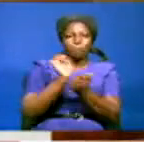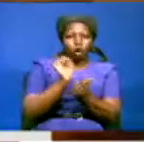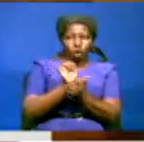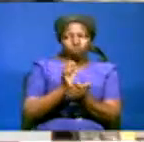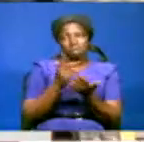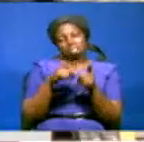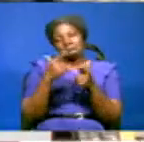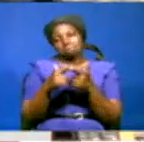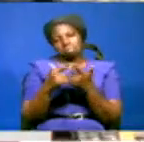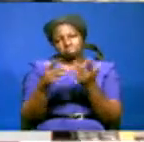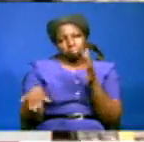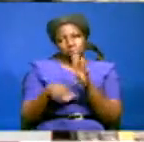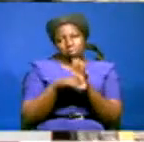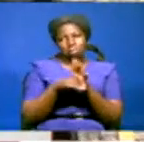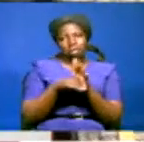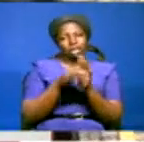branch secretary.